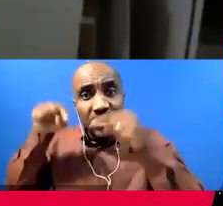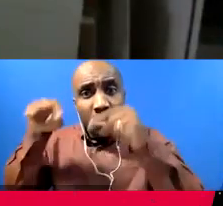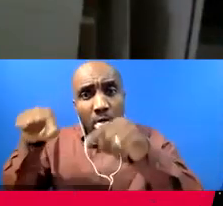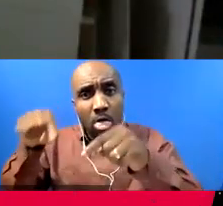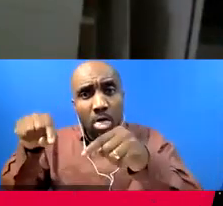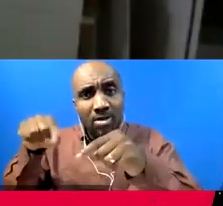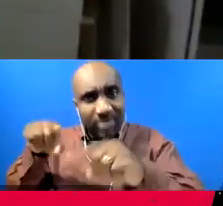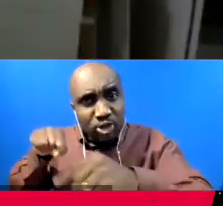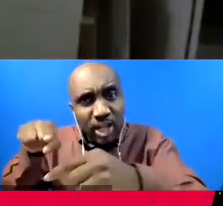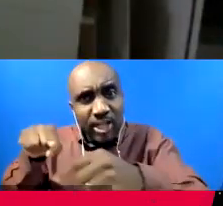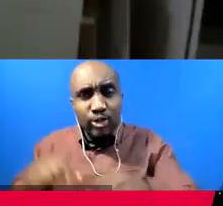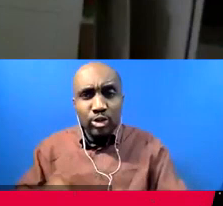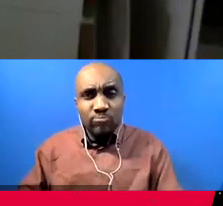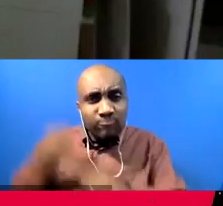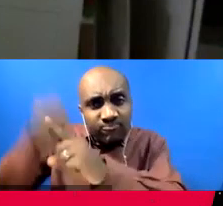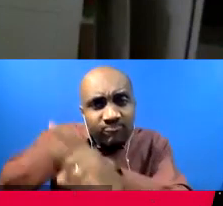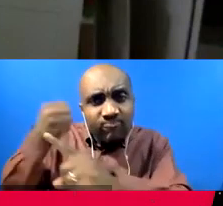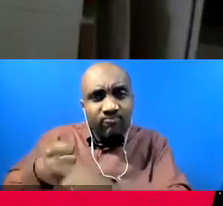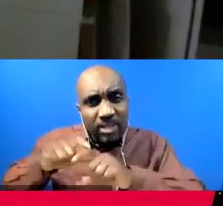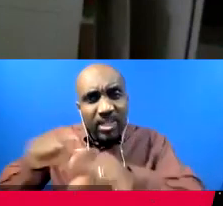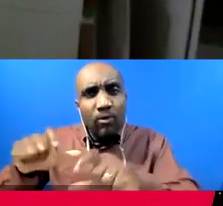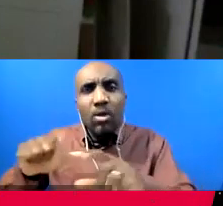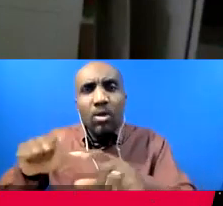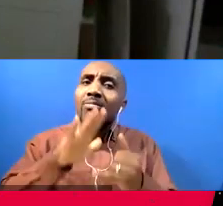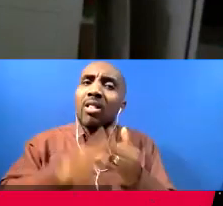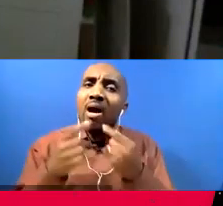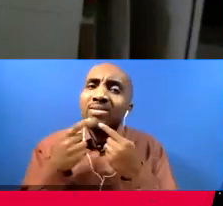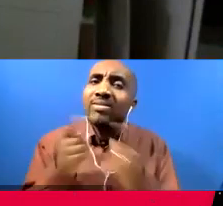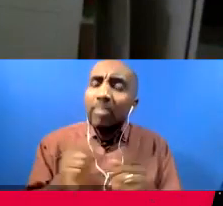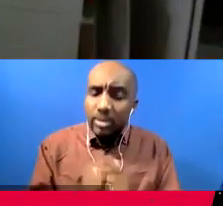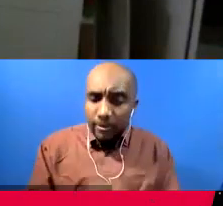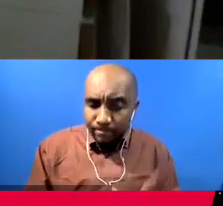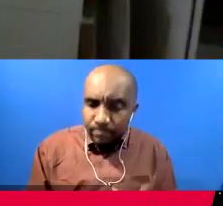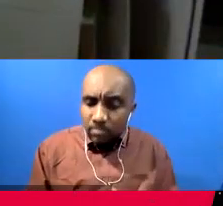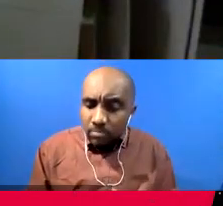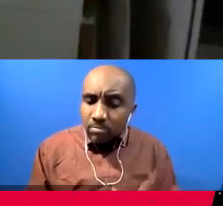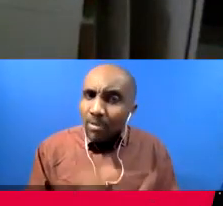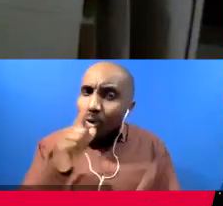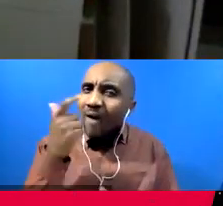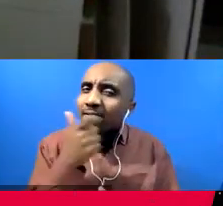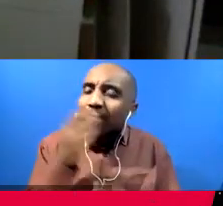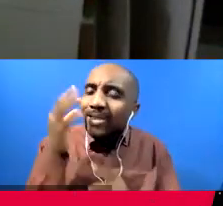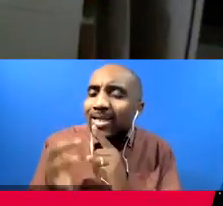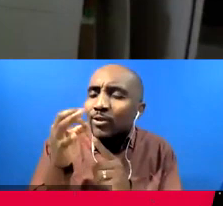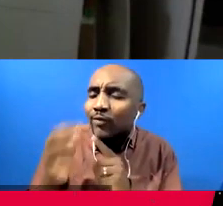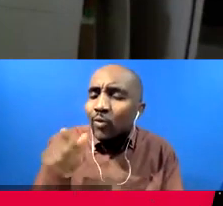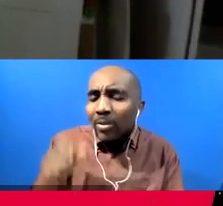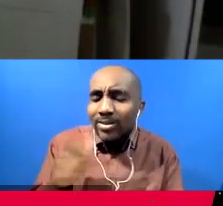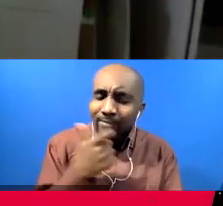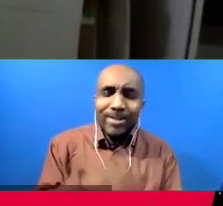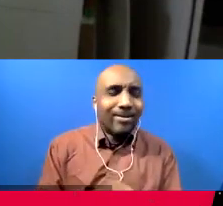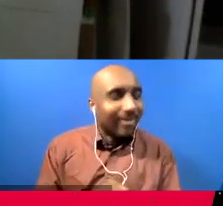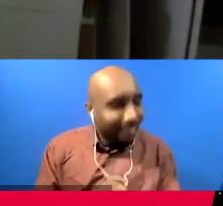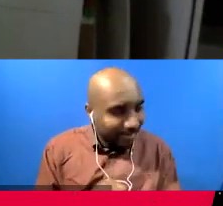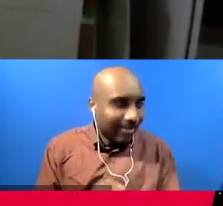challenge the police brutality. And a lot of them, they did it with joyment. I wanted to end it with stating, I think one of the